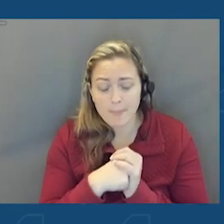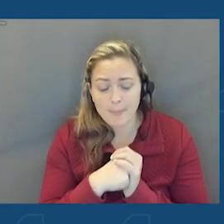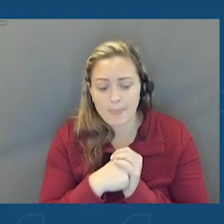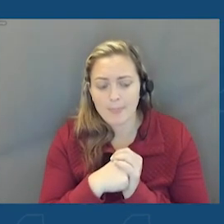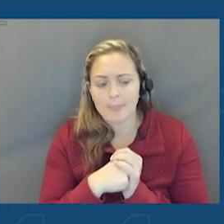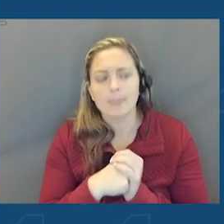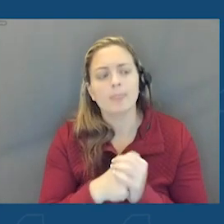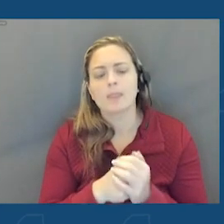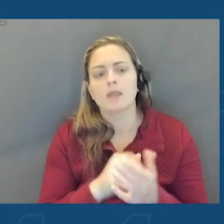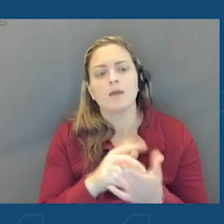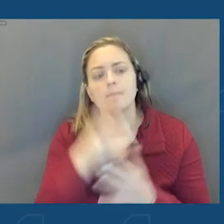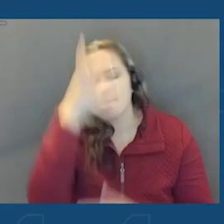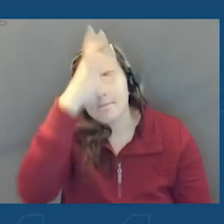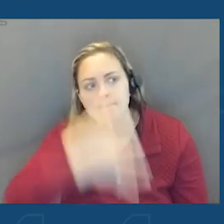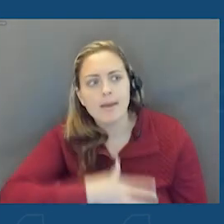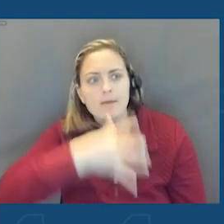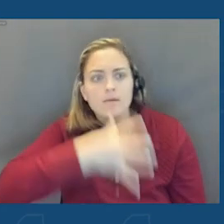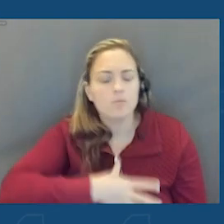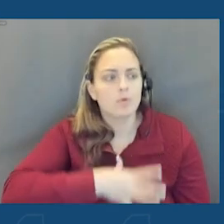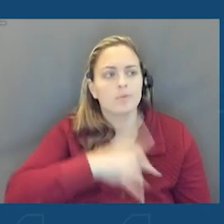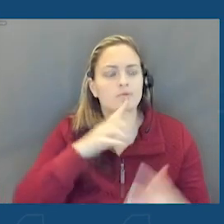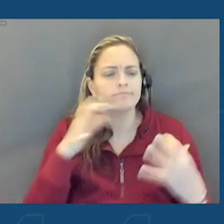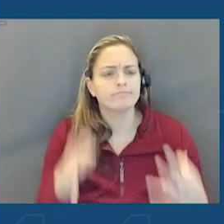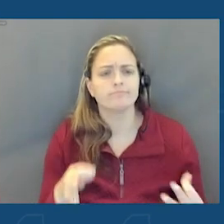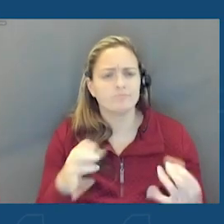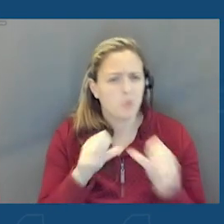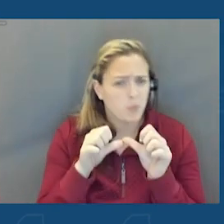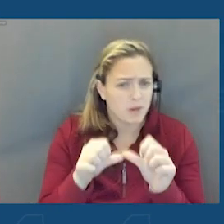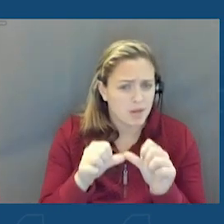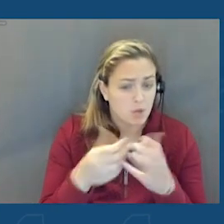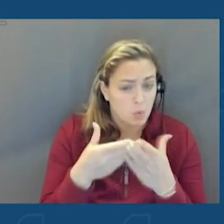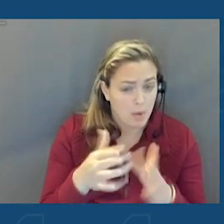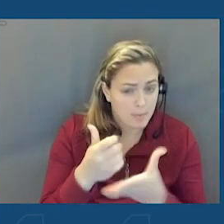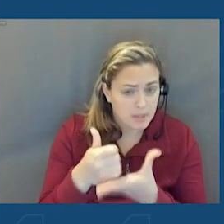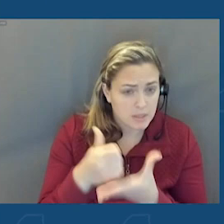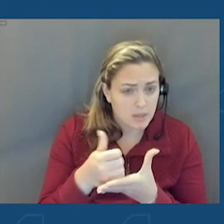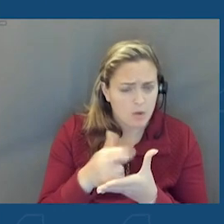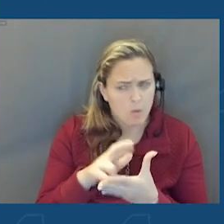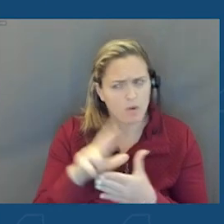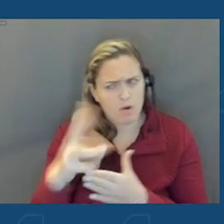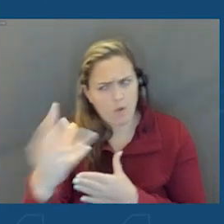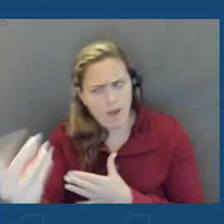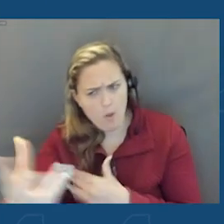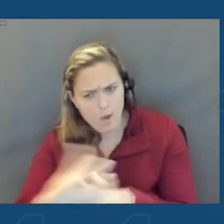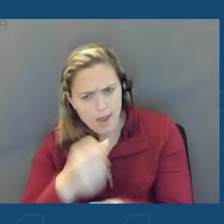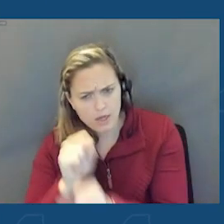men and women who are now deciding, do we continue on public assistance, or can I go out there and get a job to